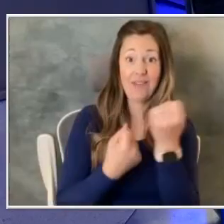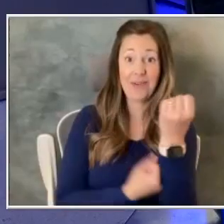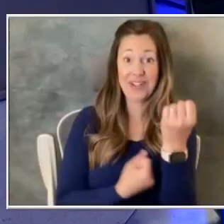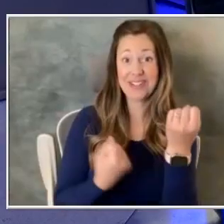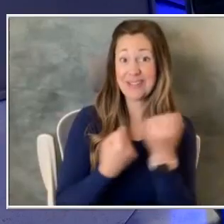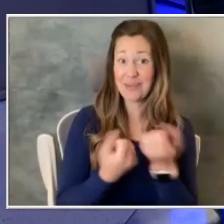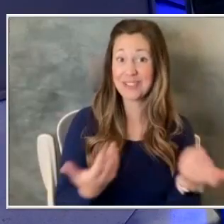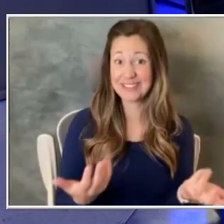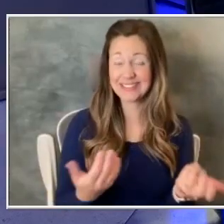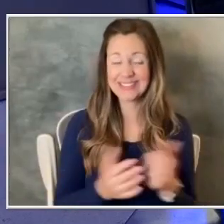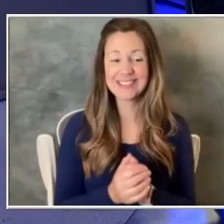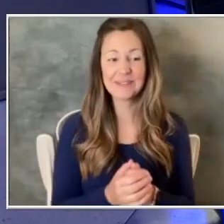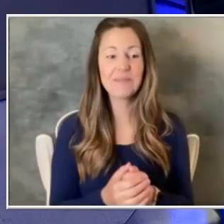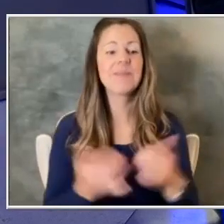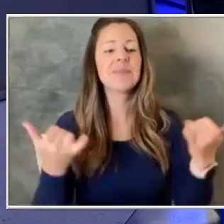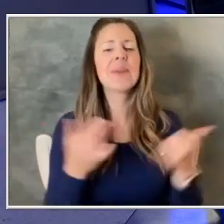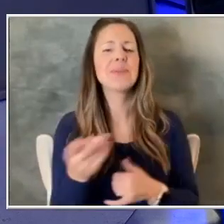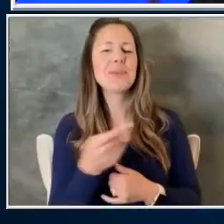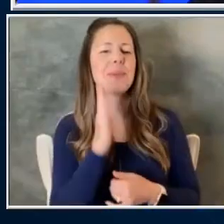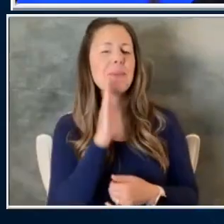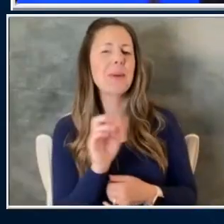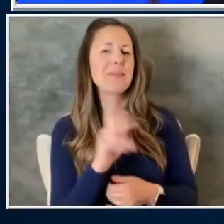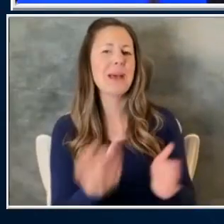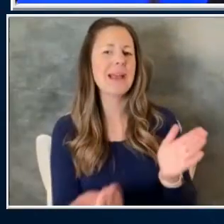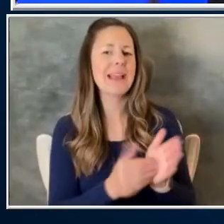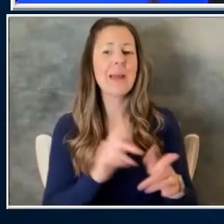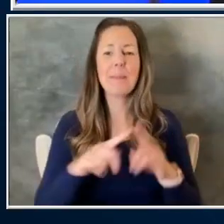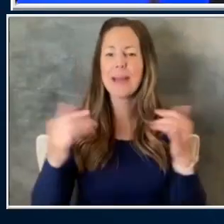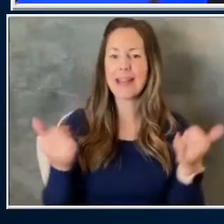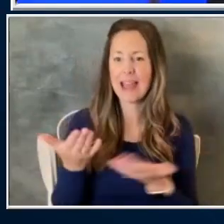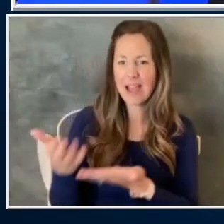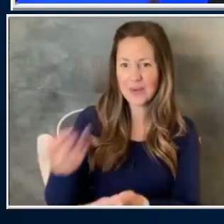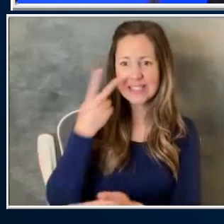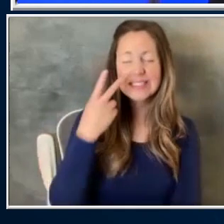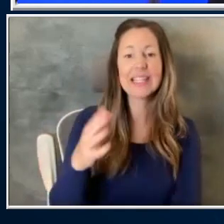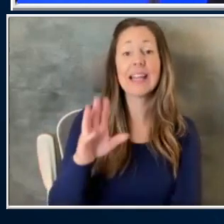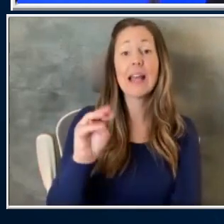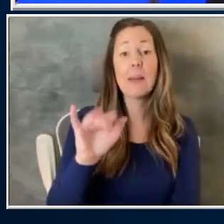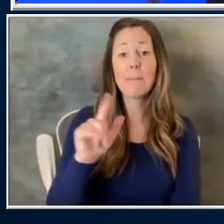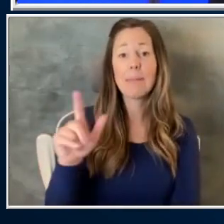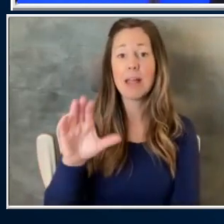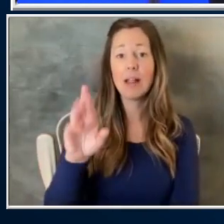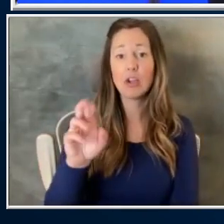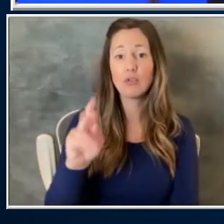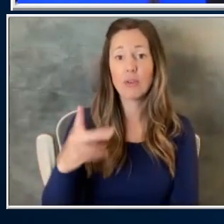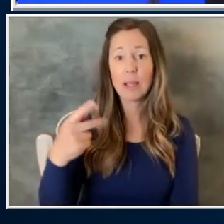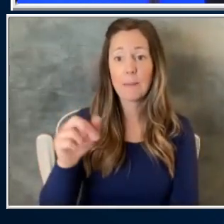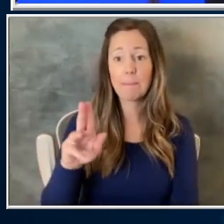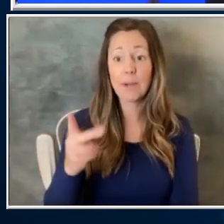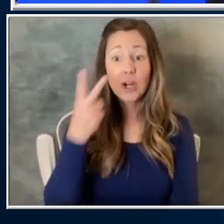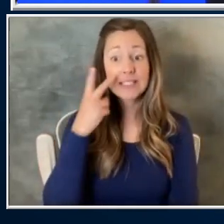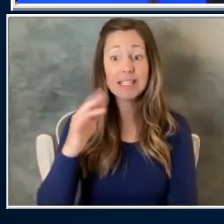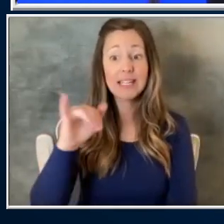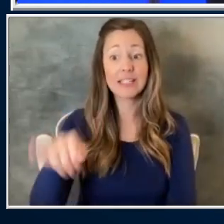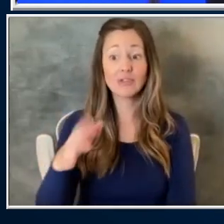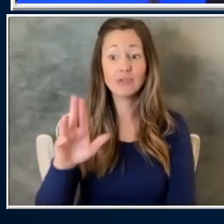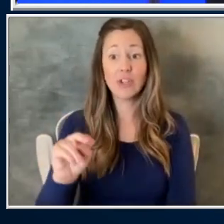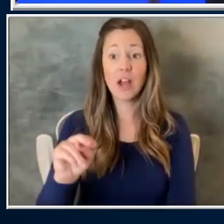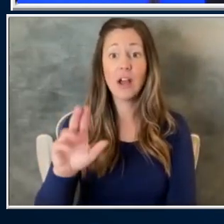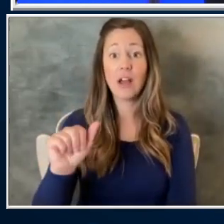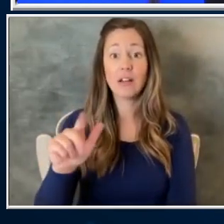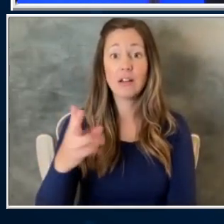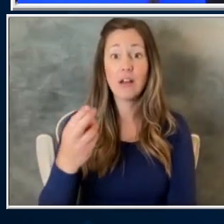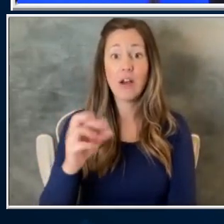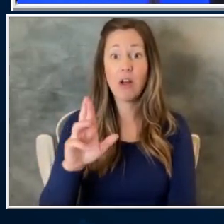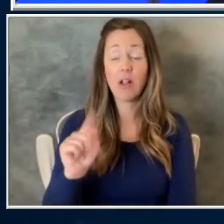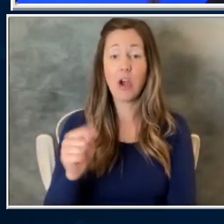Michael and Dr. Jensen here in just a moment, but let's go out to Mill Creek Park, where we can find John Allhart. He is the Executive Director of Brand Marketing